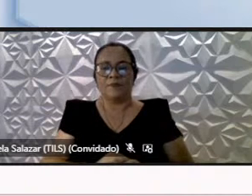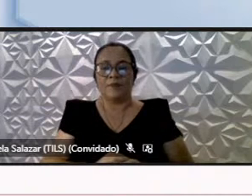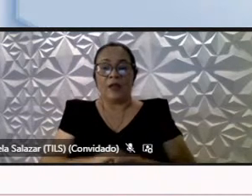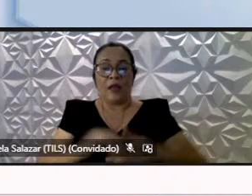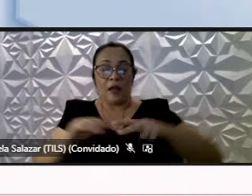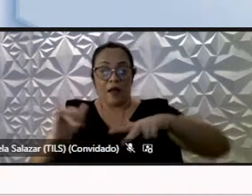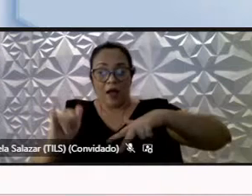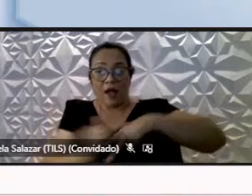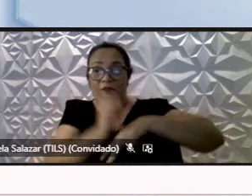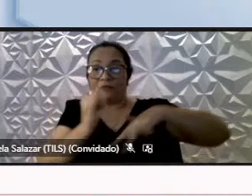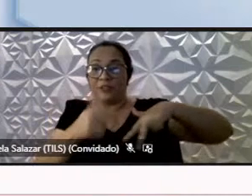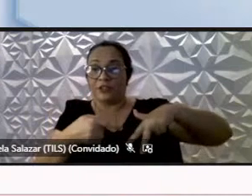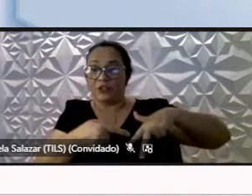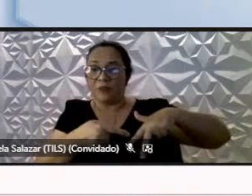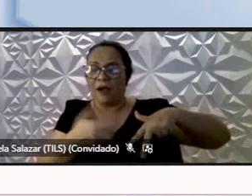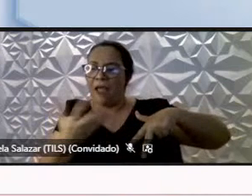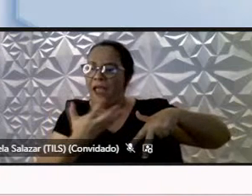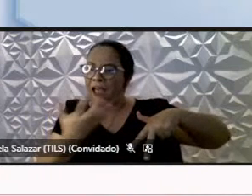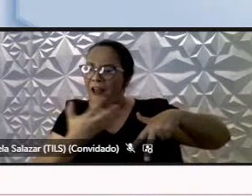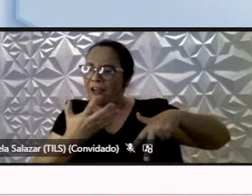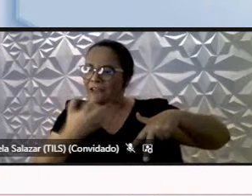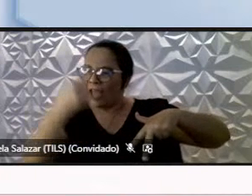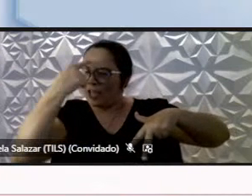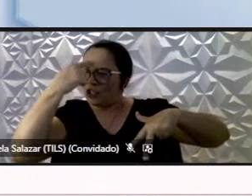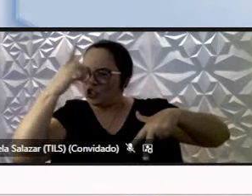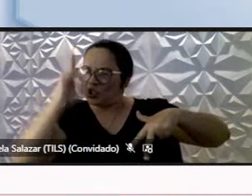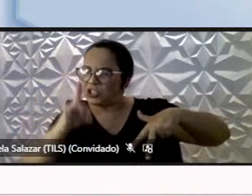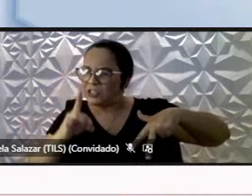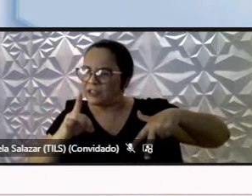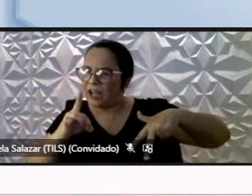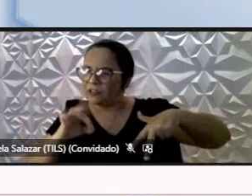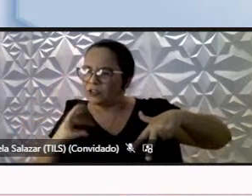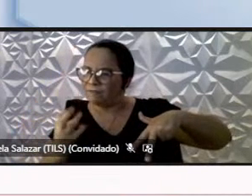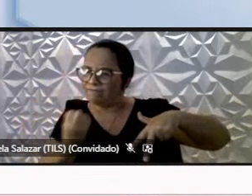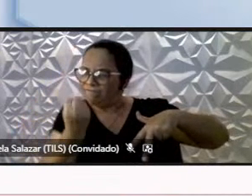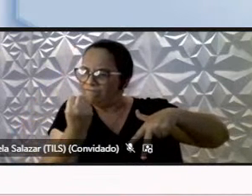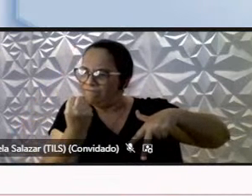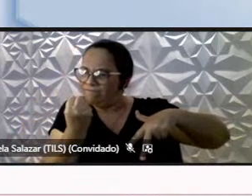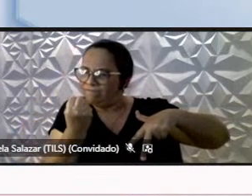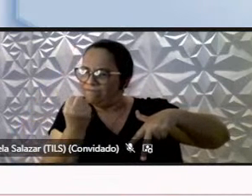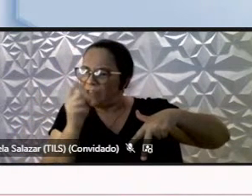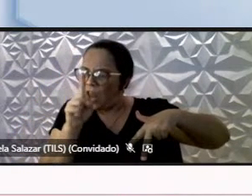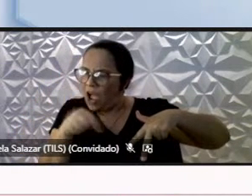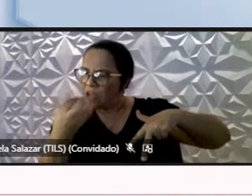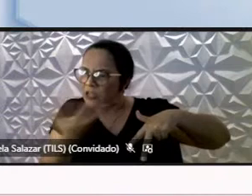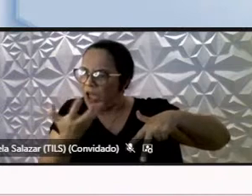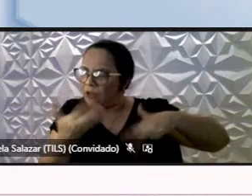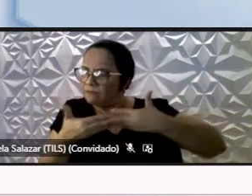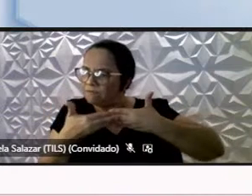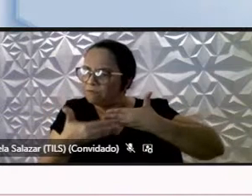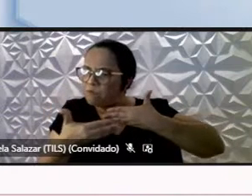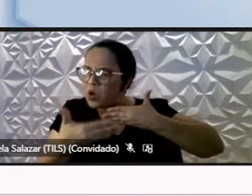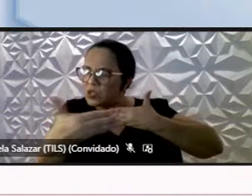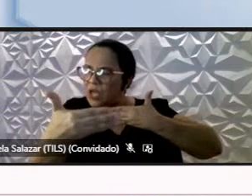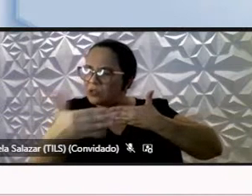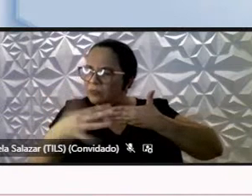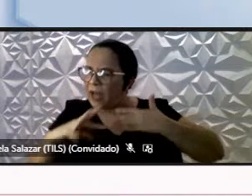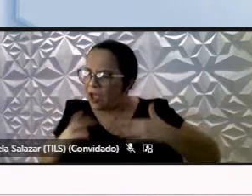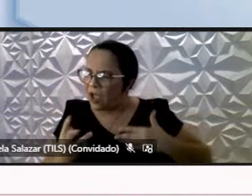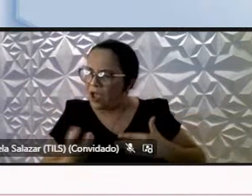vítima realmente quer a sua dignidade restabelecida através de um processo genuinamente restaurativo.